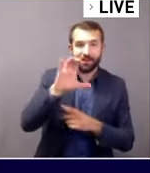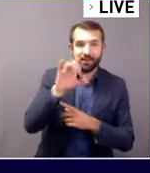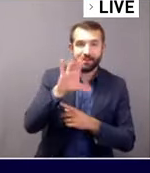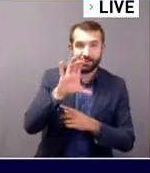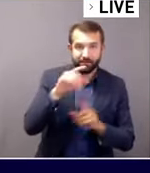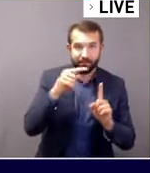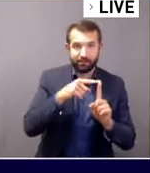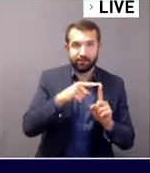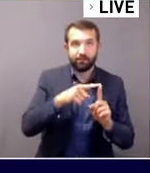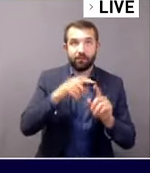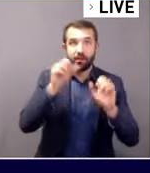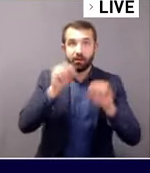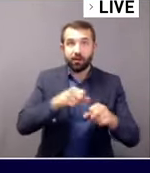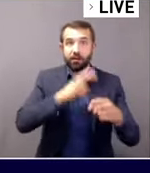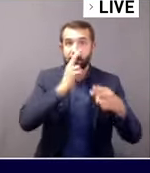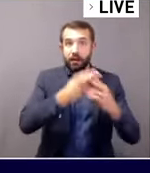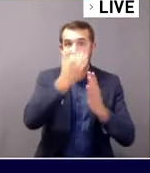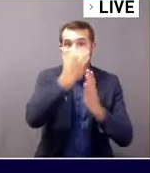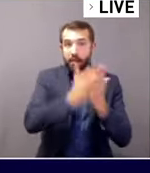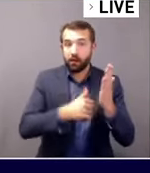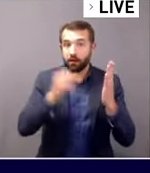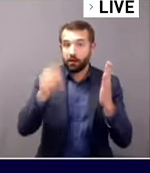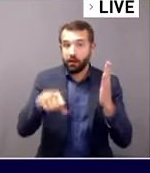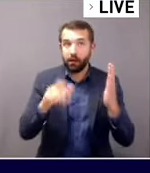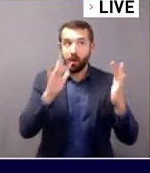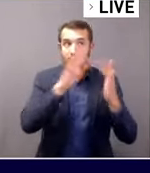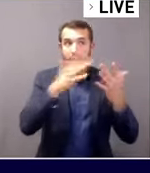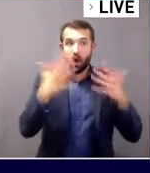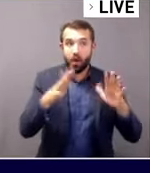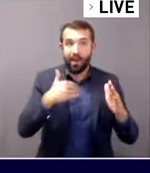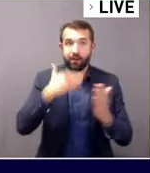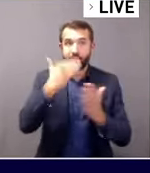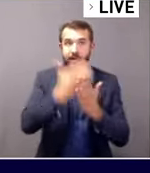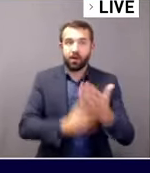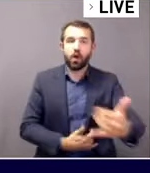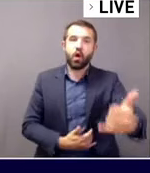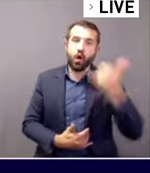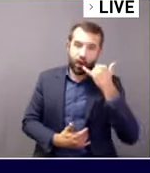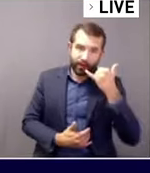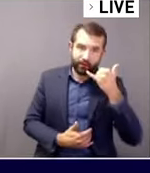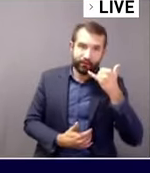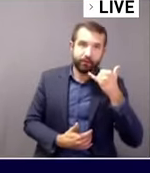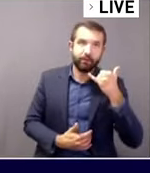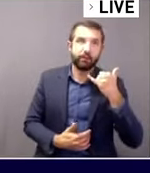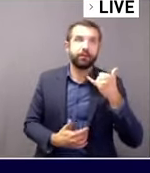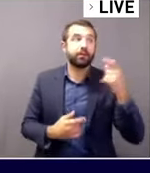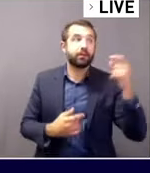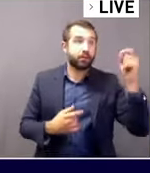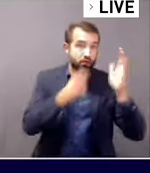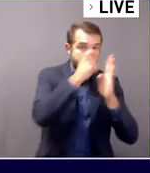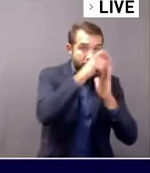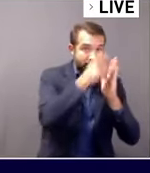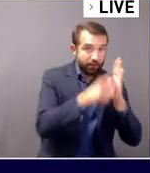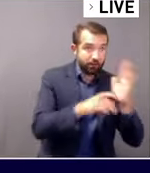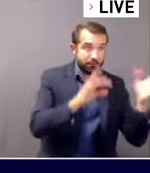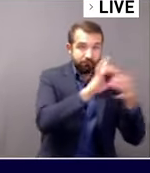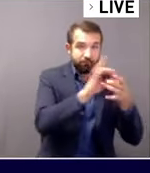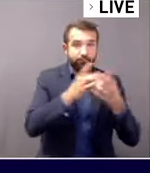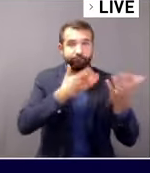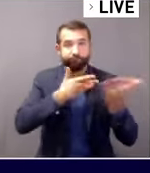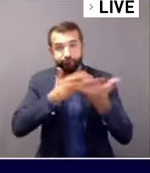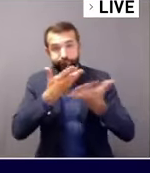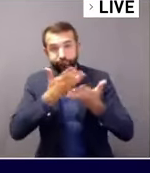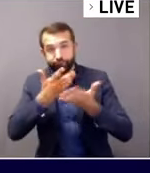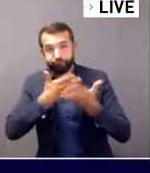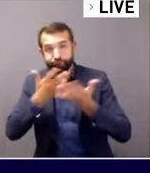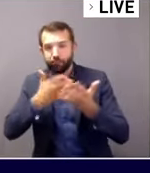contact, as I talked about when I talked about our contact tracing process. And if so, you're probably already in touch with the contact tracer. But if